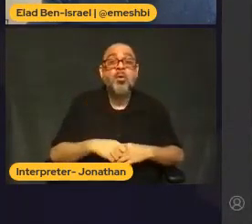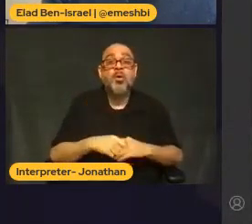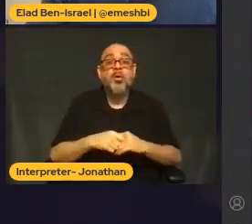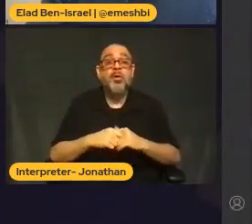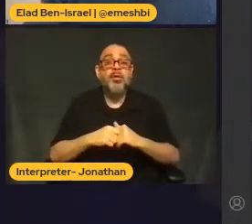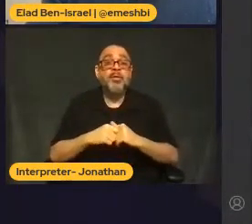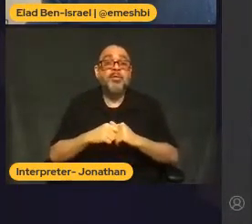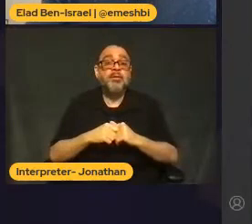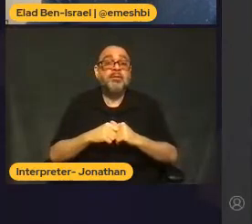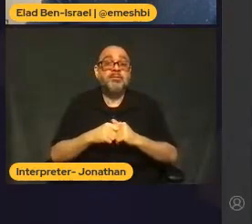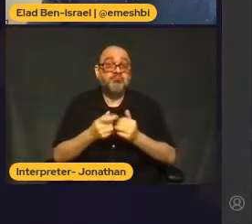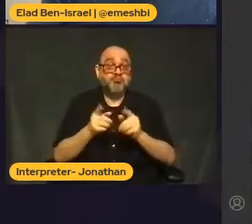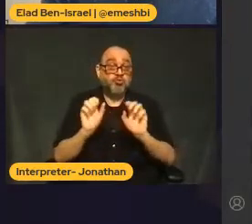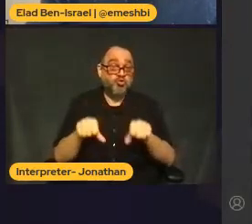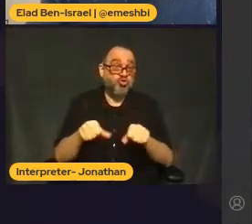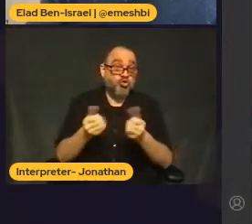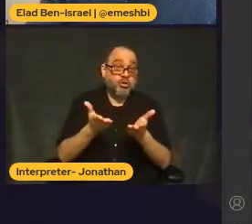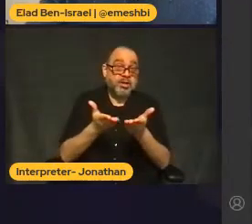table grant